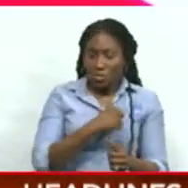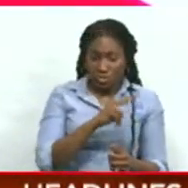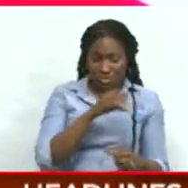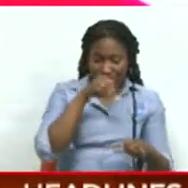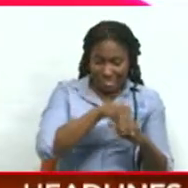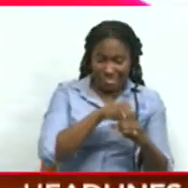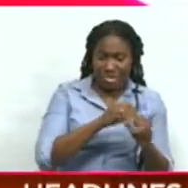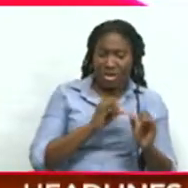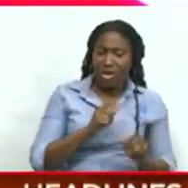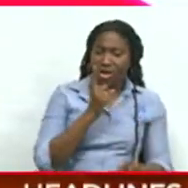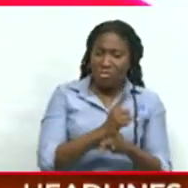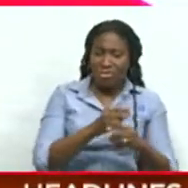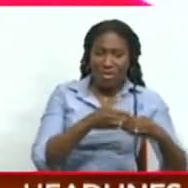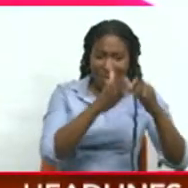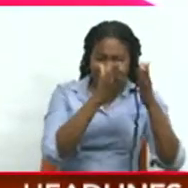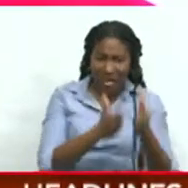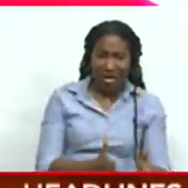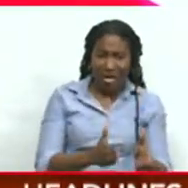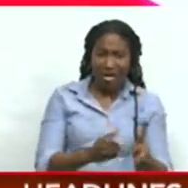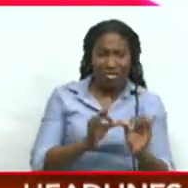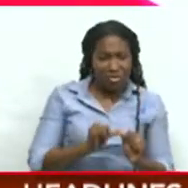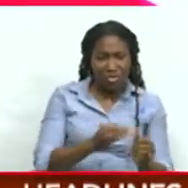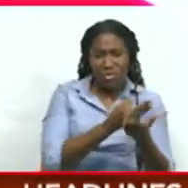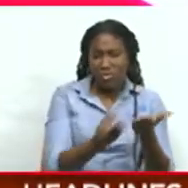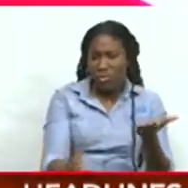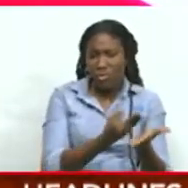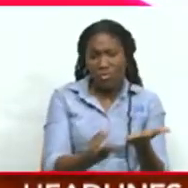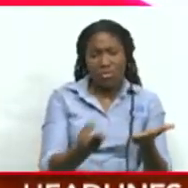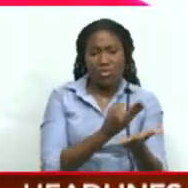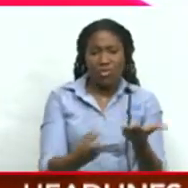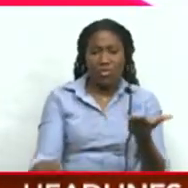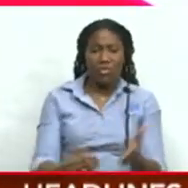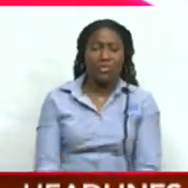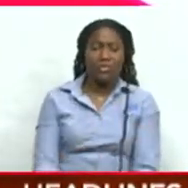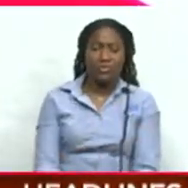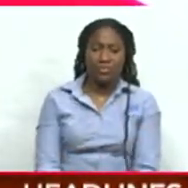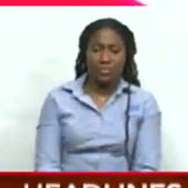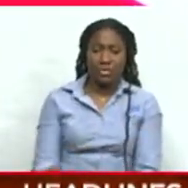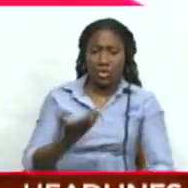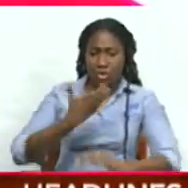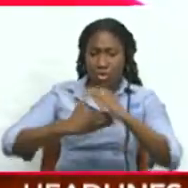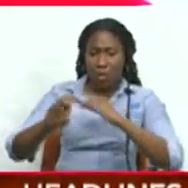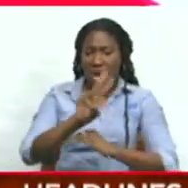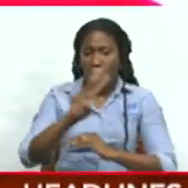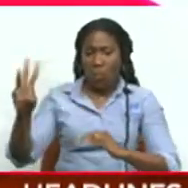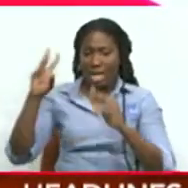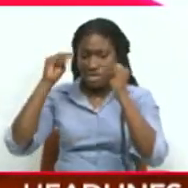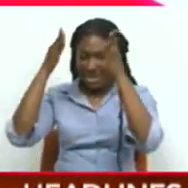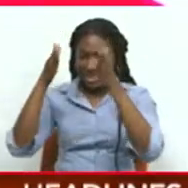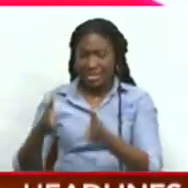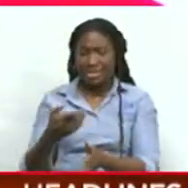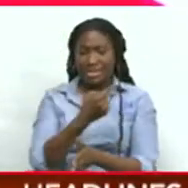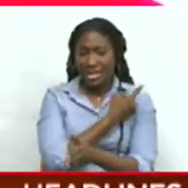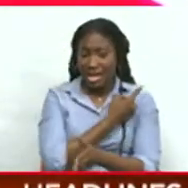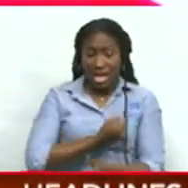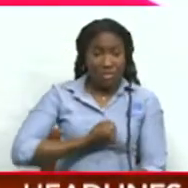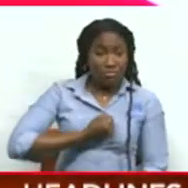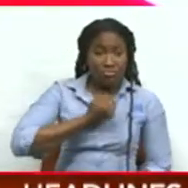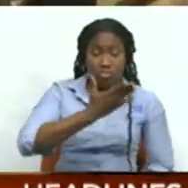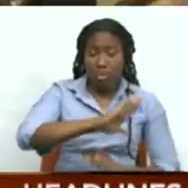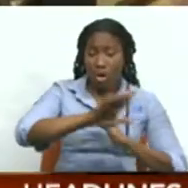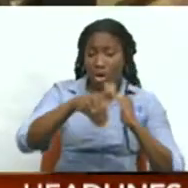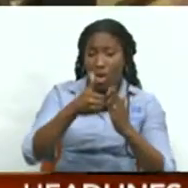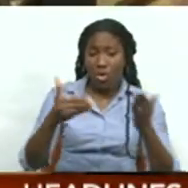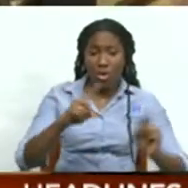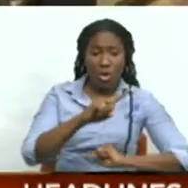leadership of Mrs. Kamla Prasad Bisesa. Chaguanas West MP Dinesh Rambali held nothing back as he took on his boss,